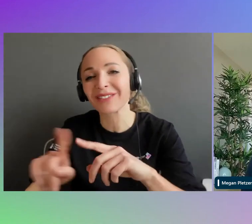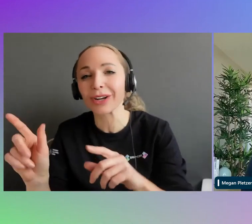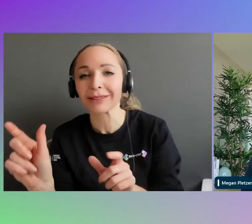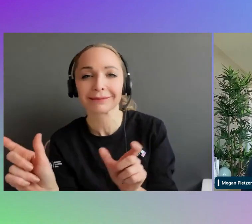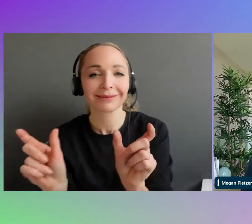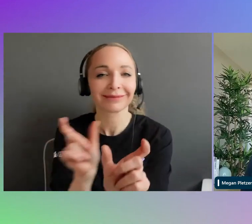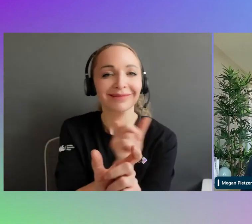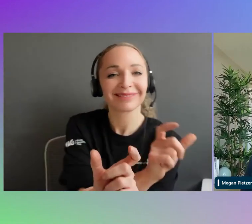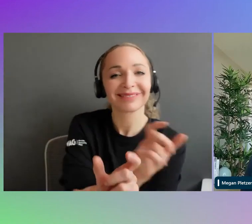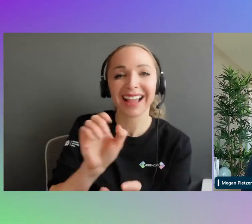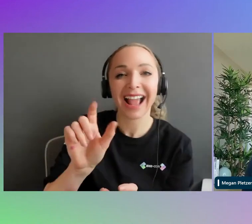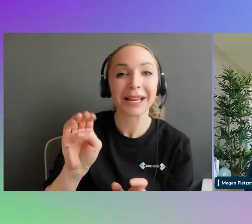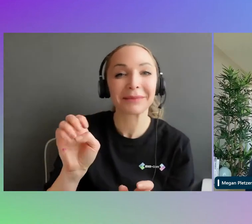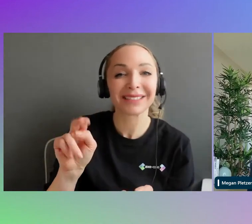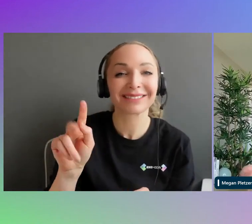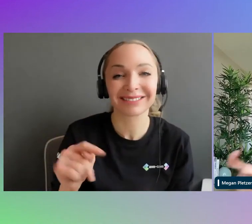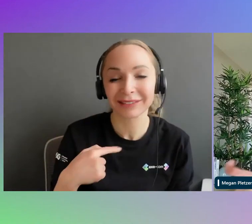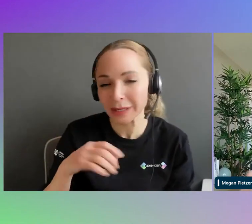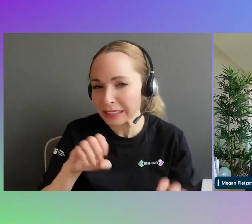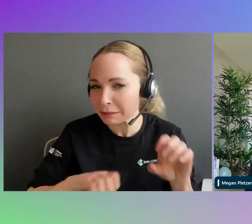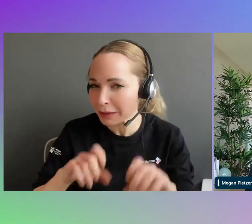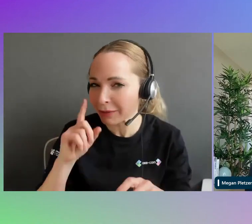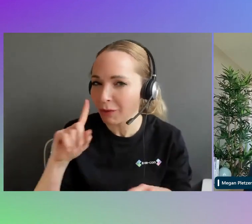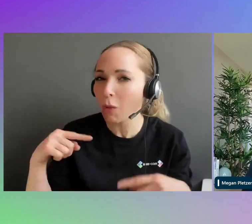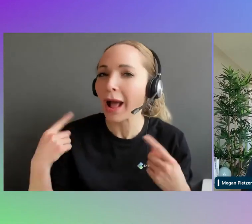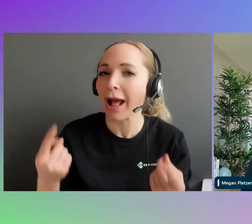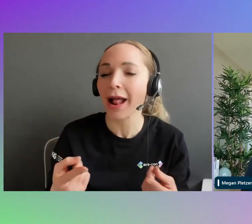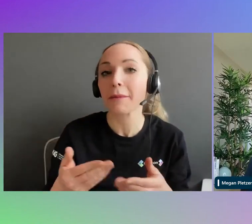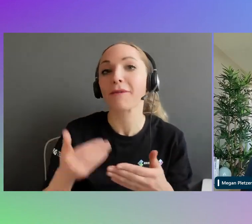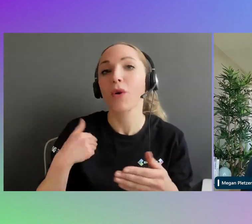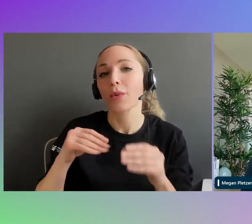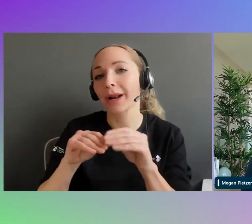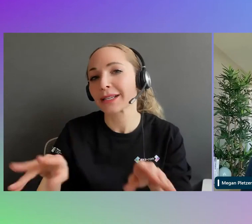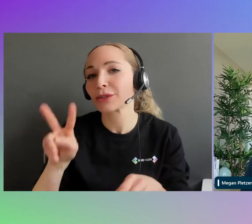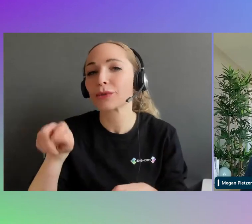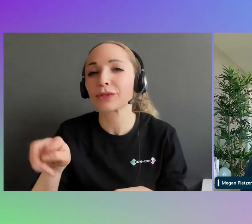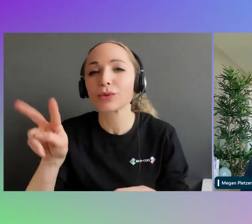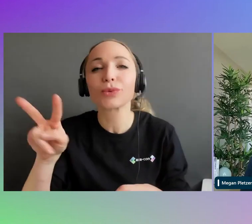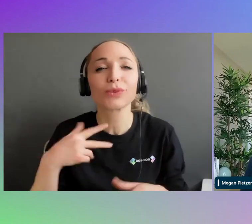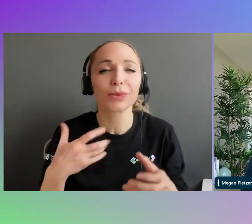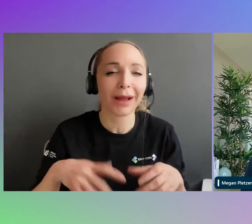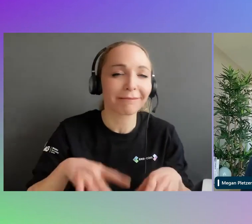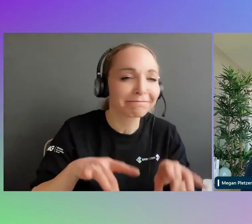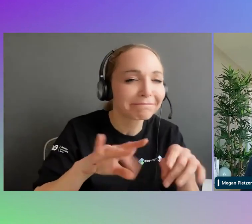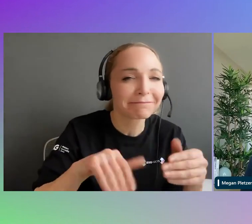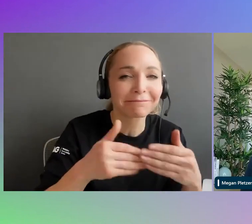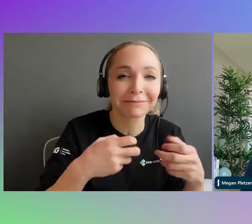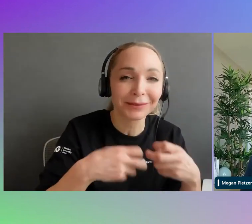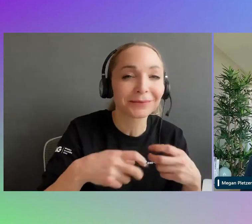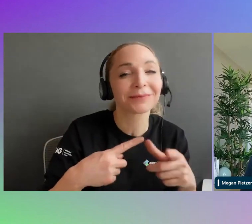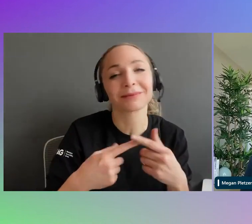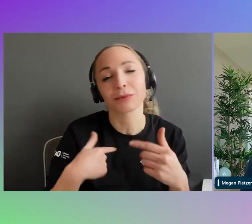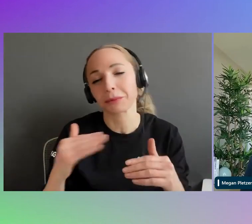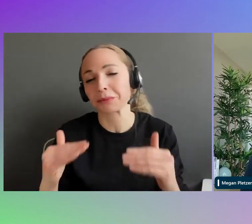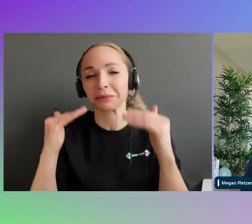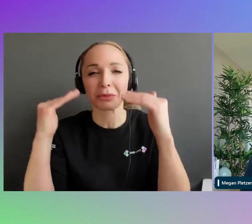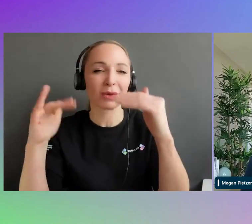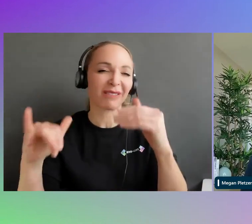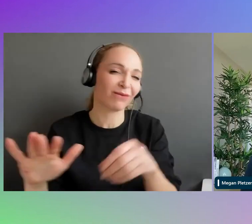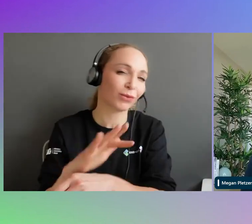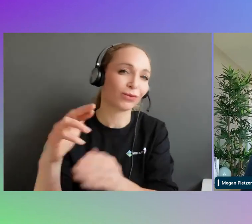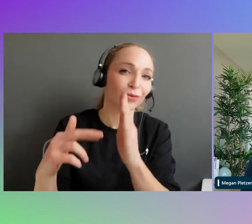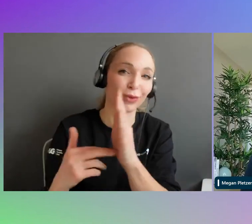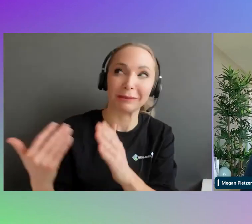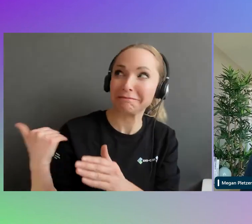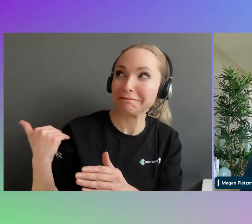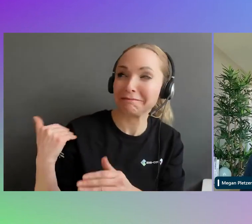while before 2.2 was released, and we kind of made sure it was doing a really good job at finding those issues. And then we promoted it to a full-blown rule last